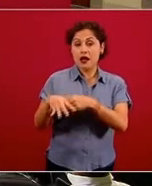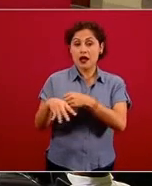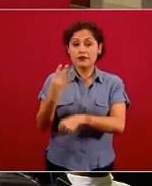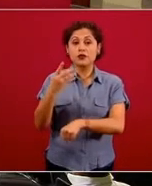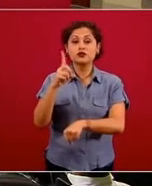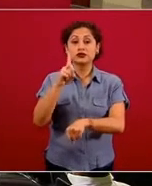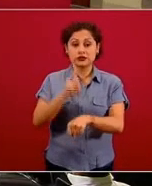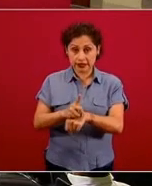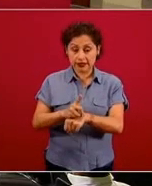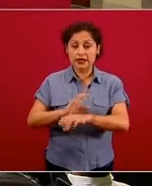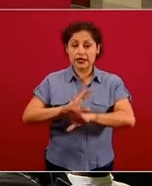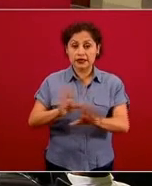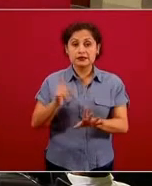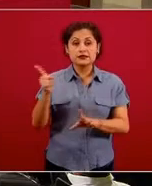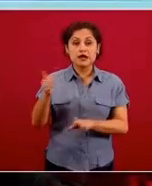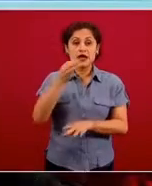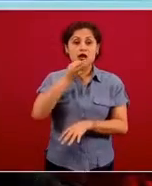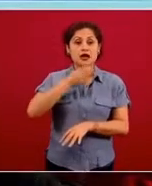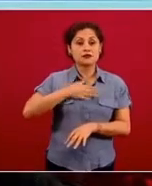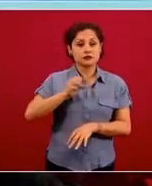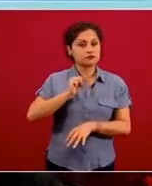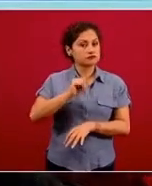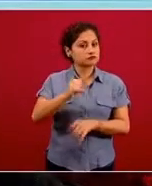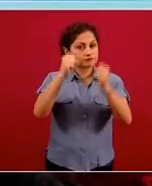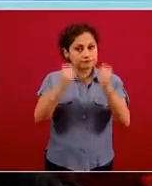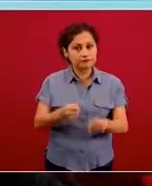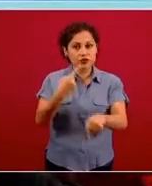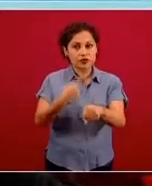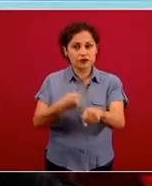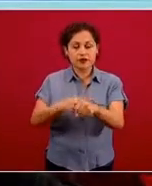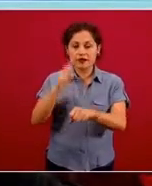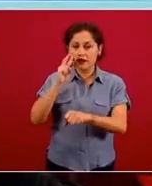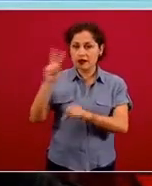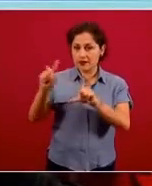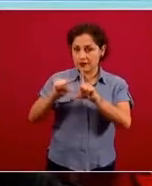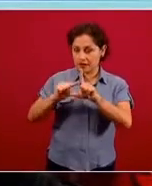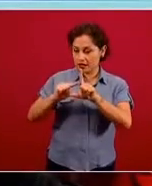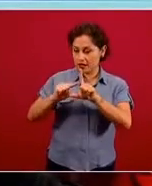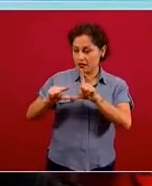the developing of these active cases during these past 14 days,